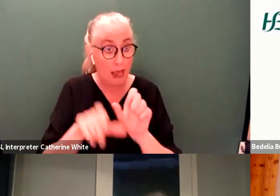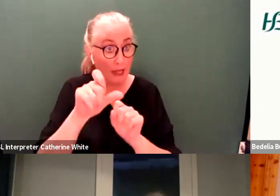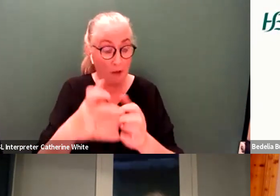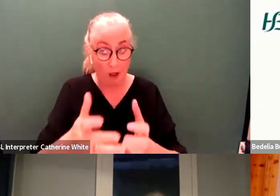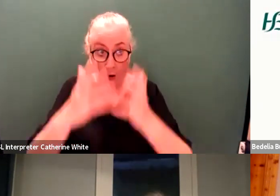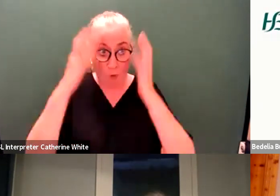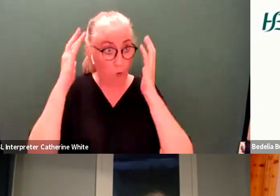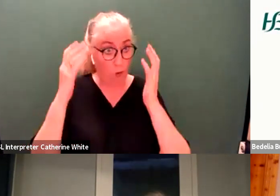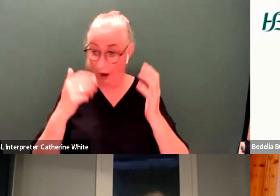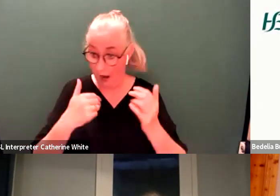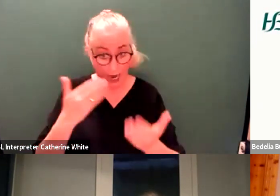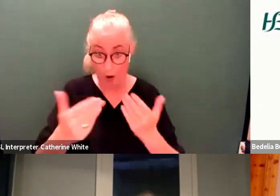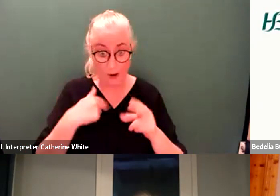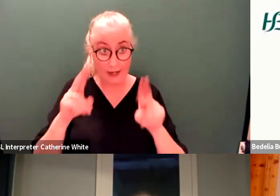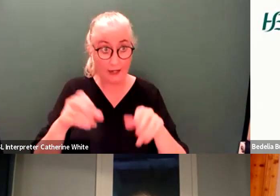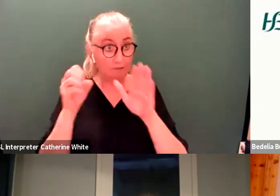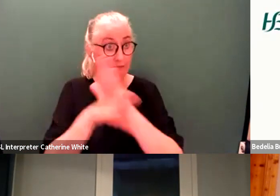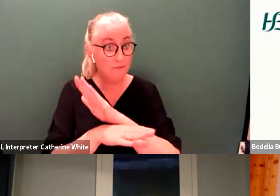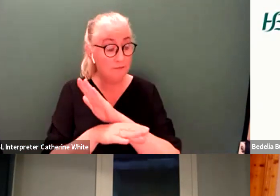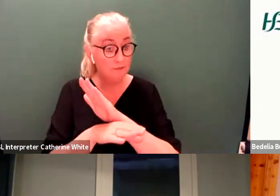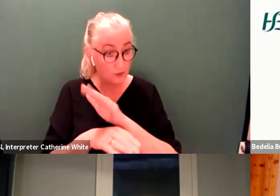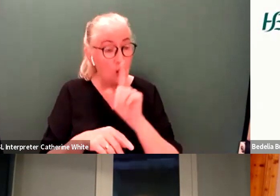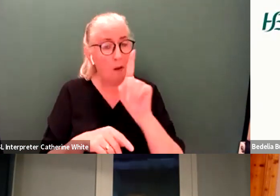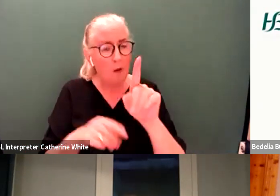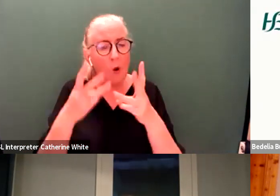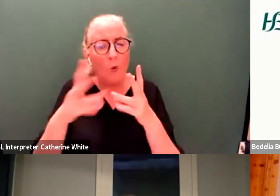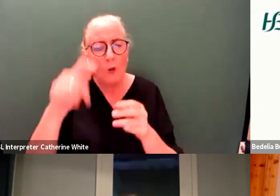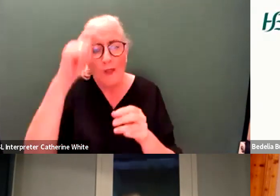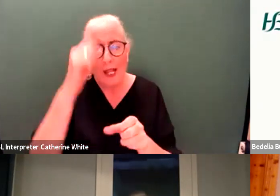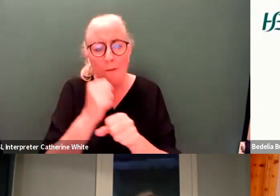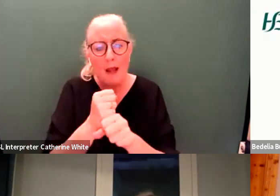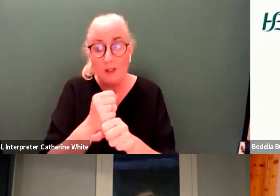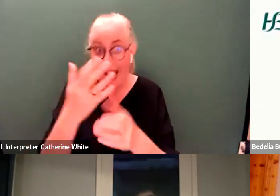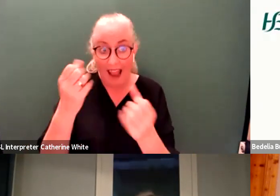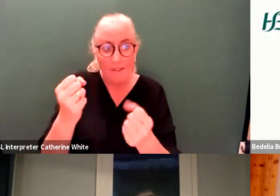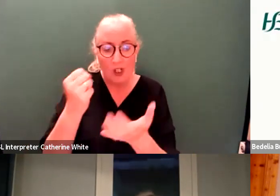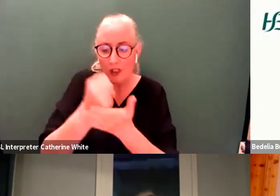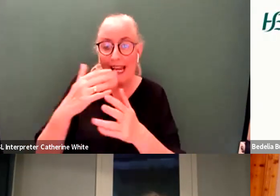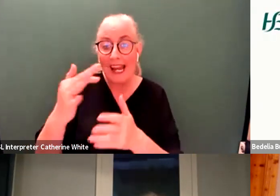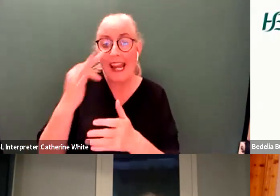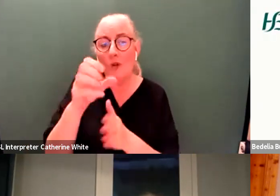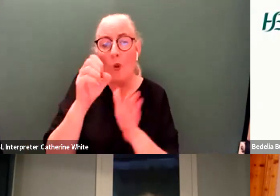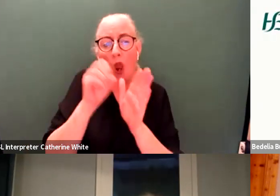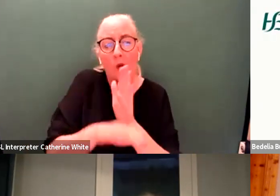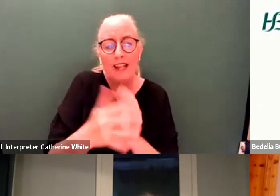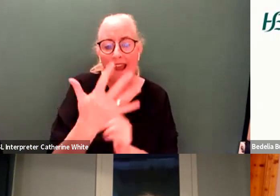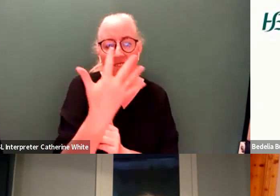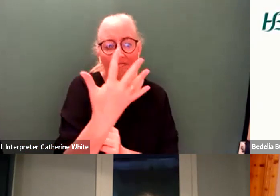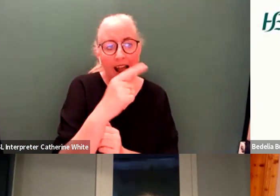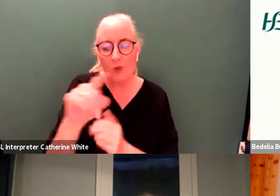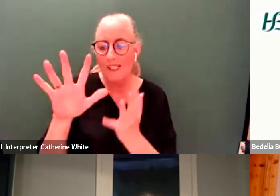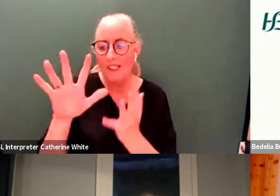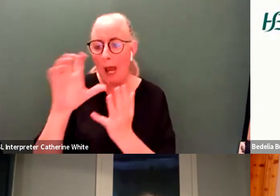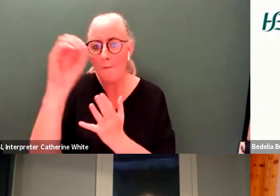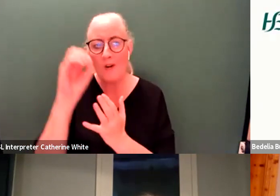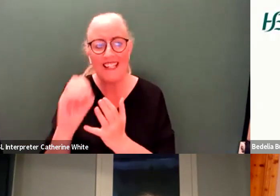now. And I suppose when you think about it, the studies show that if you lose 5 to 10% of your body weight, you